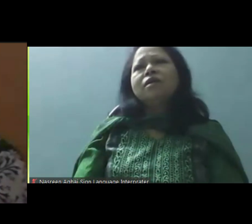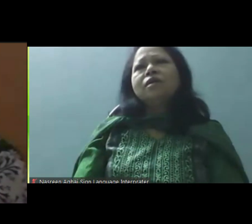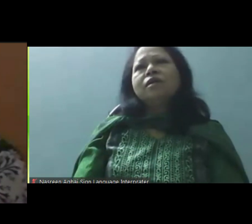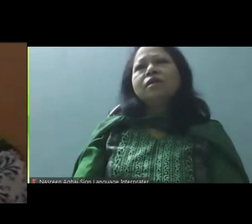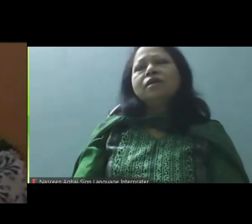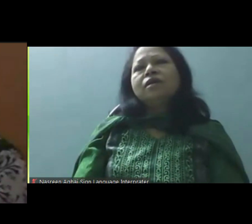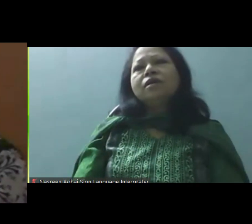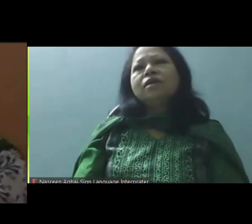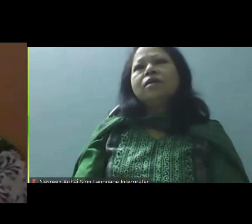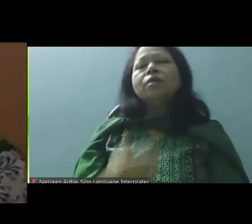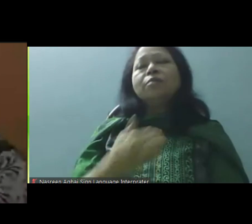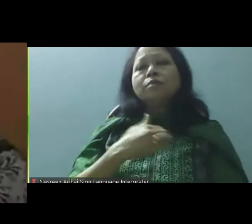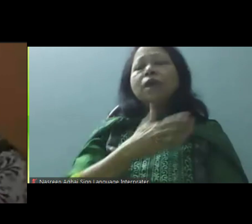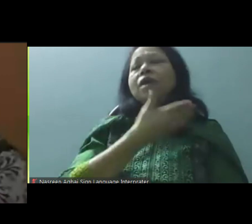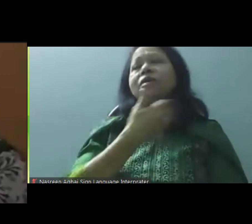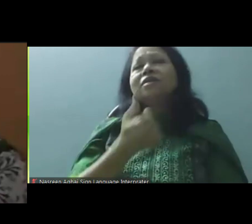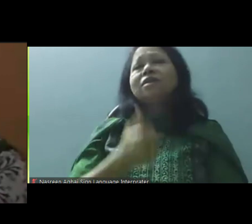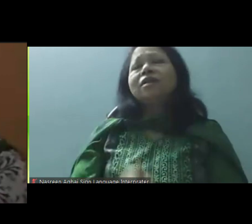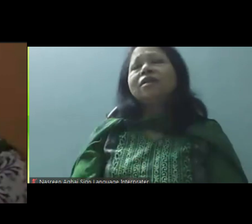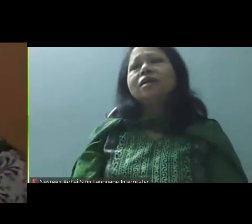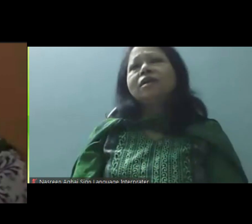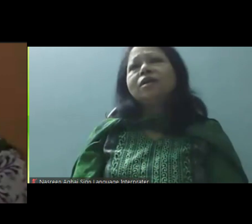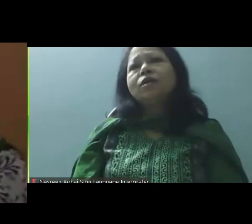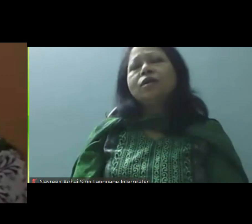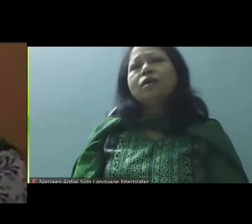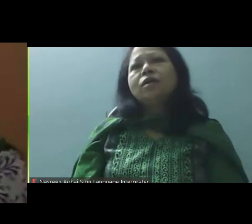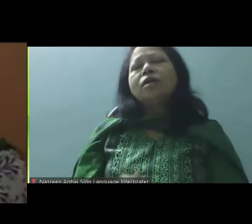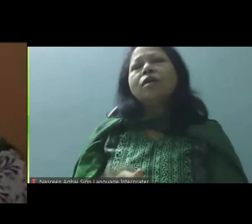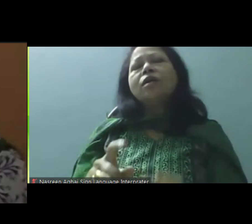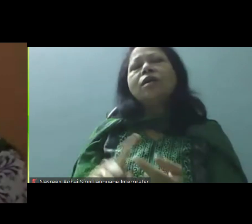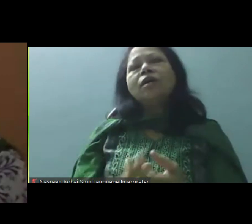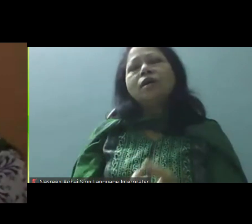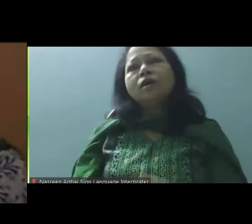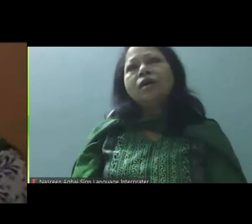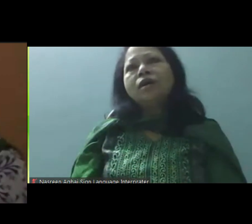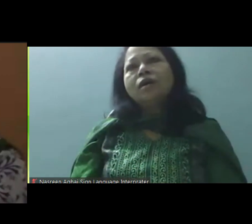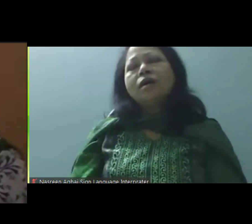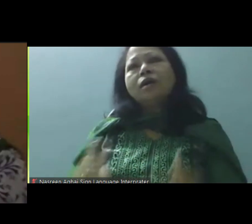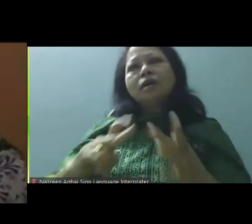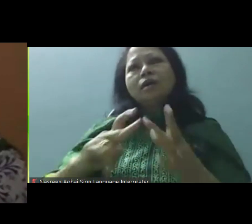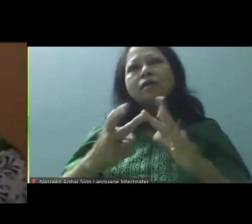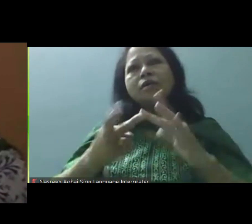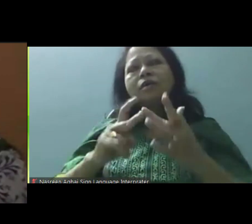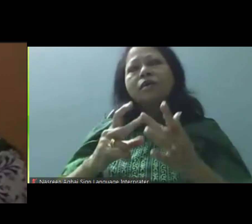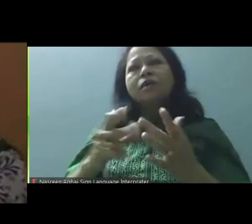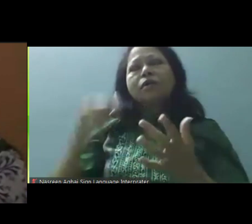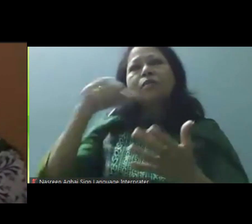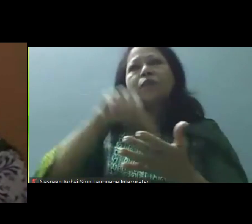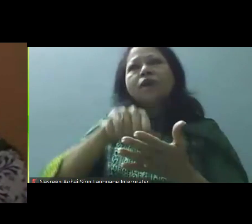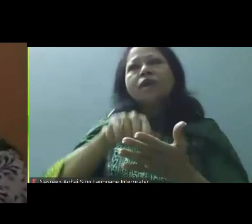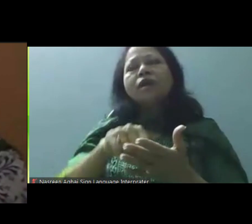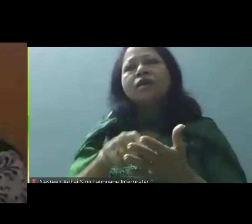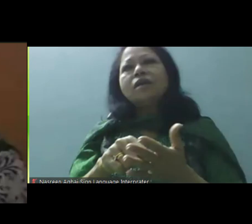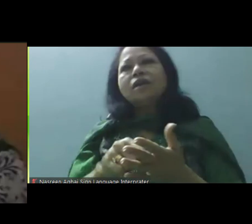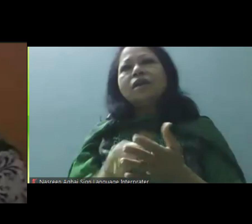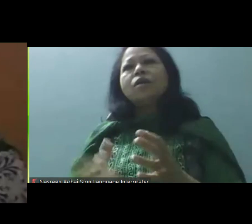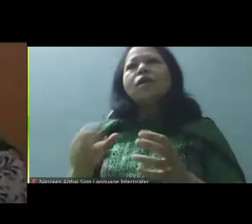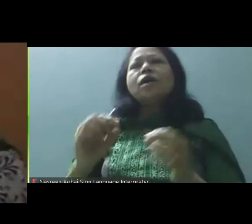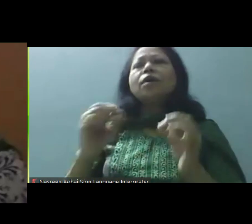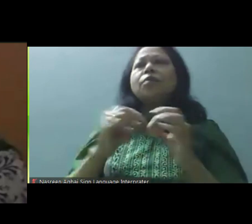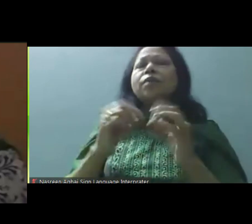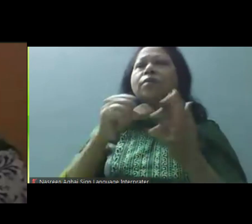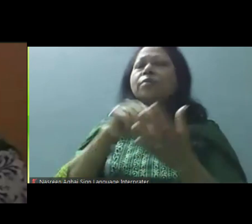if I want to need internet banking, so they can the bank